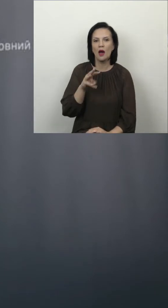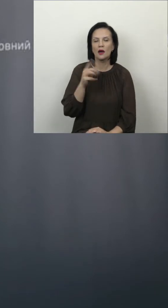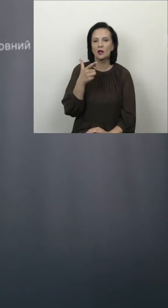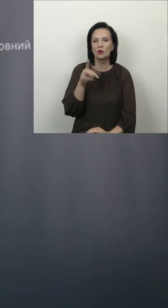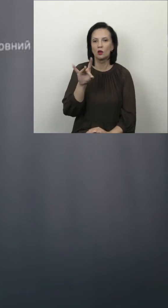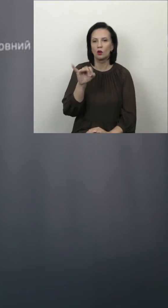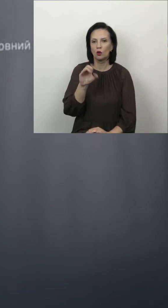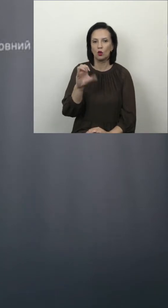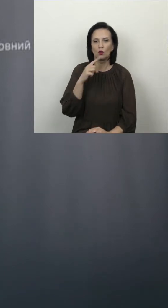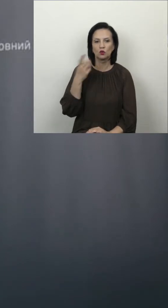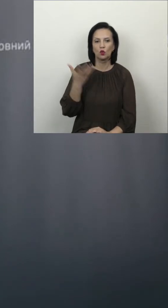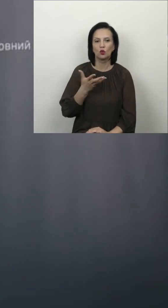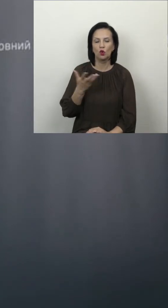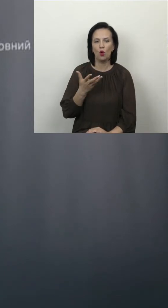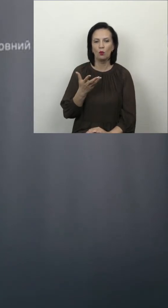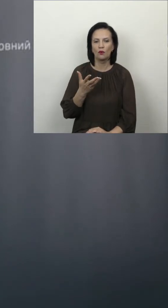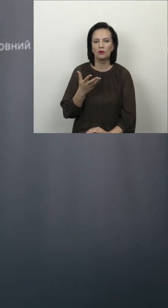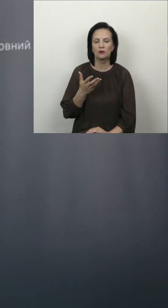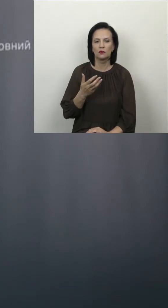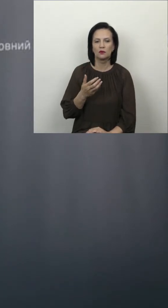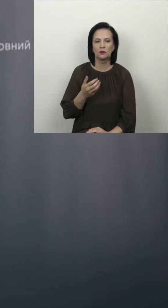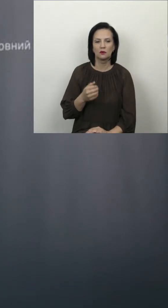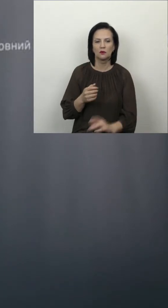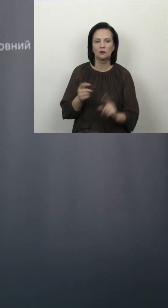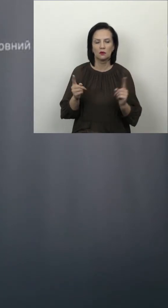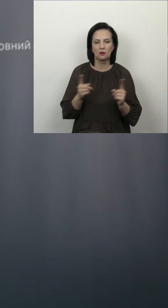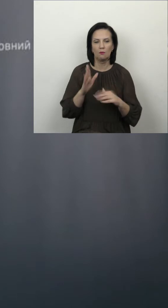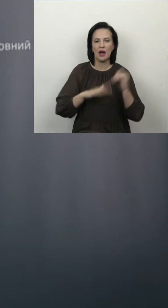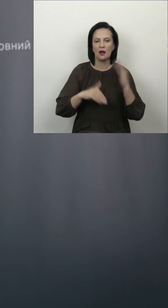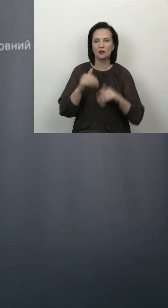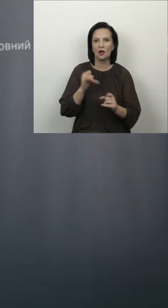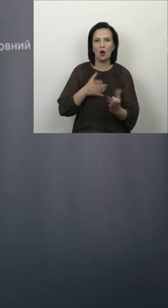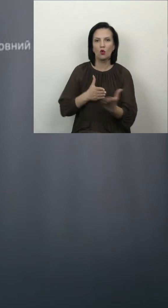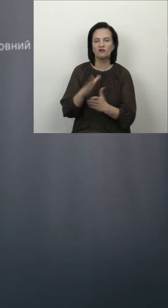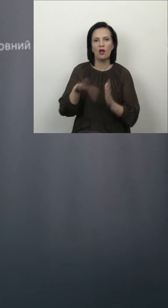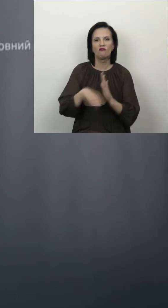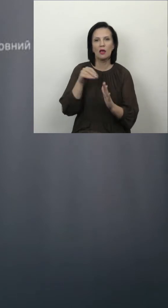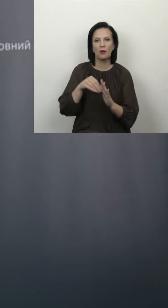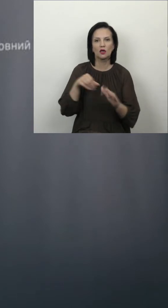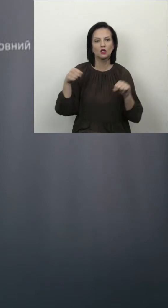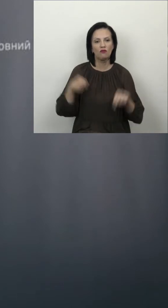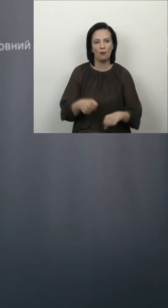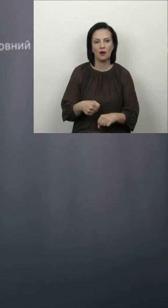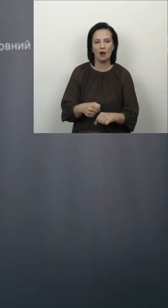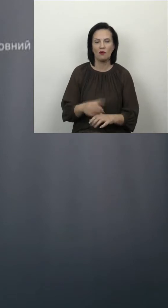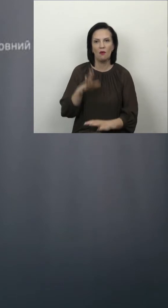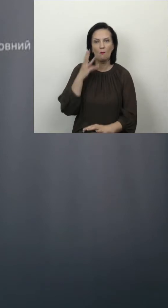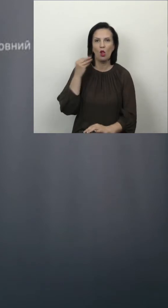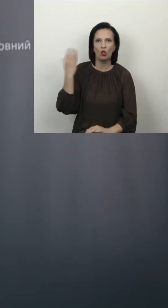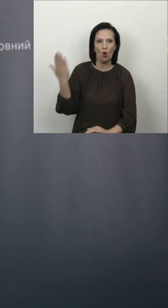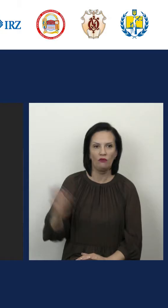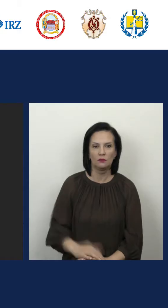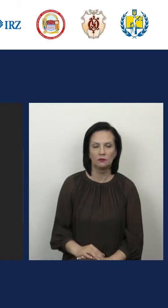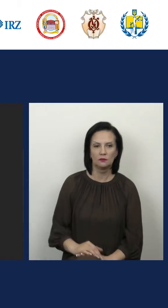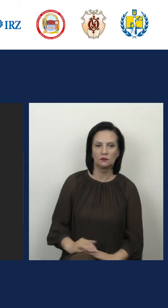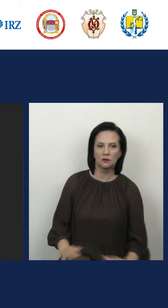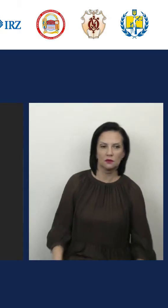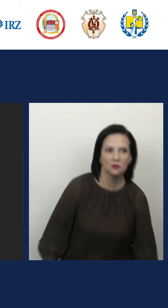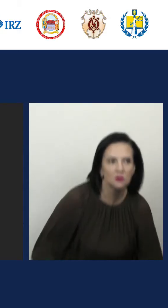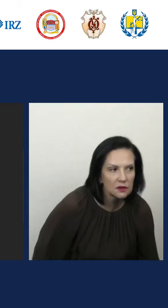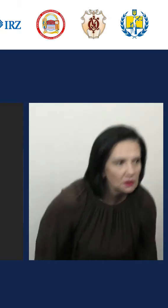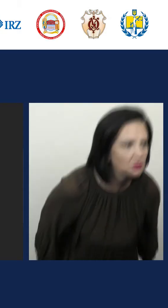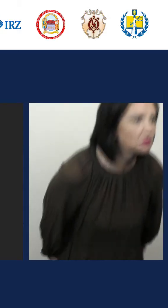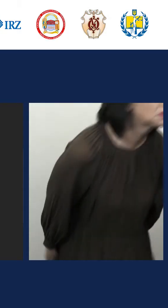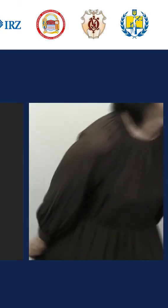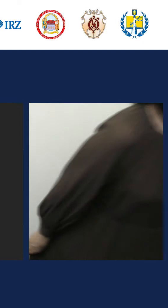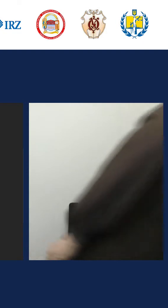Moldova, Marina Grosu, who's going to speak about the case law on election law in the Republic of